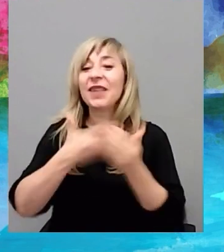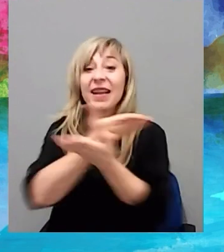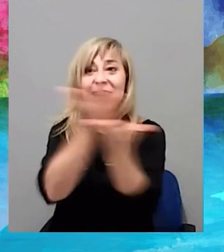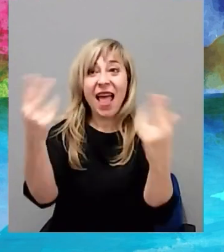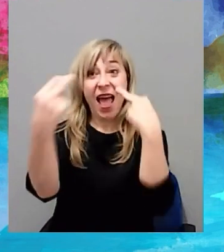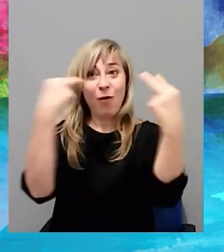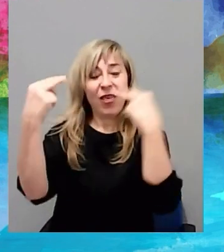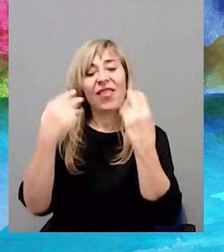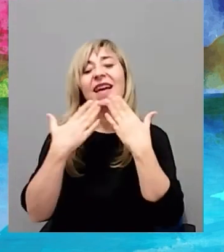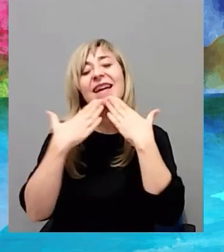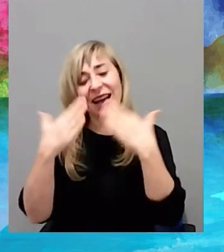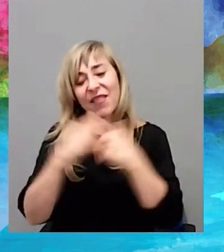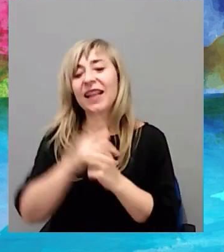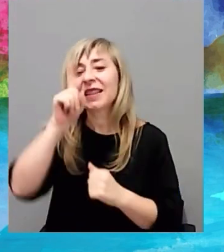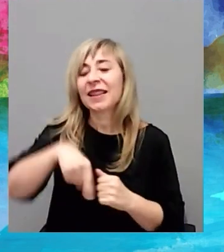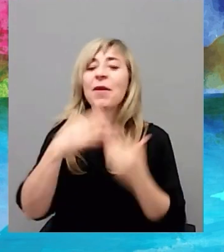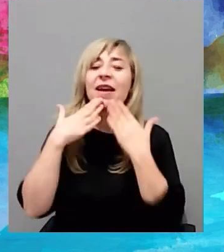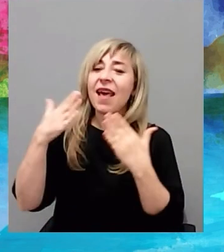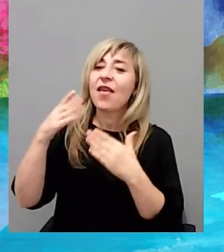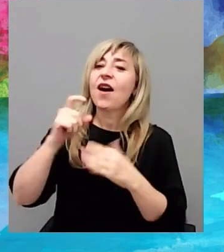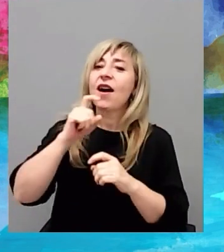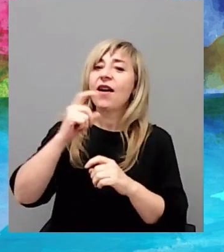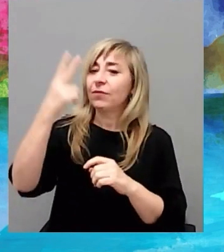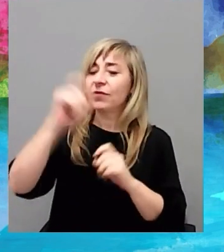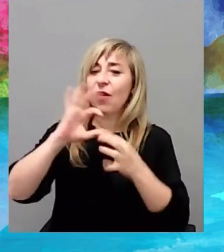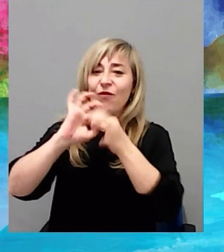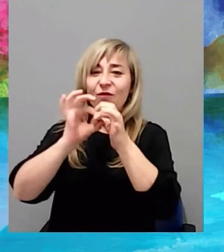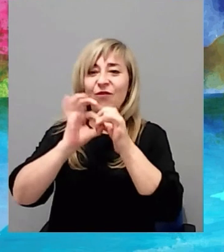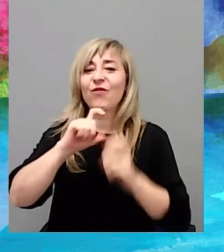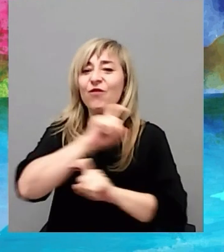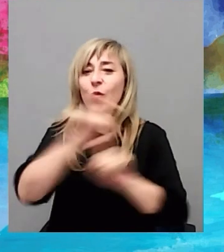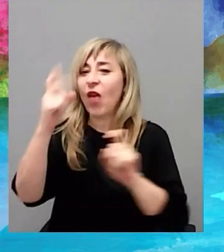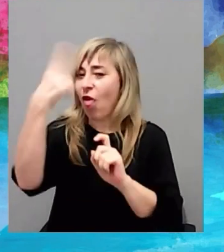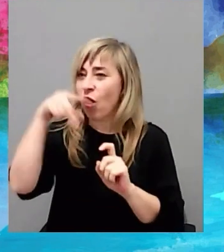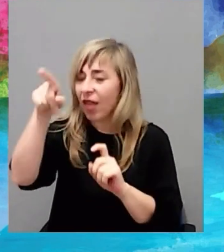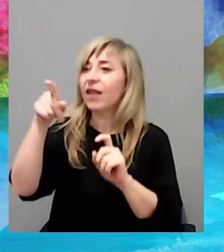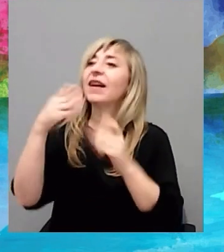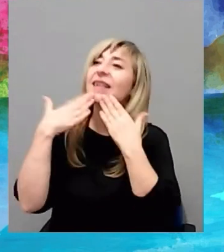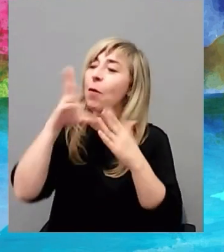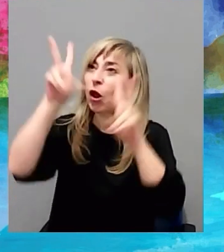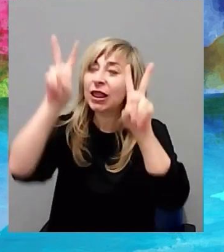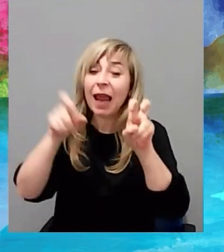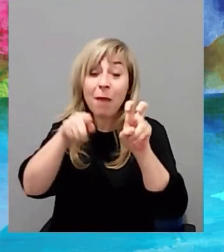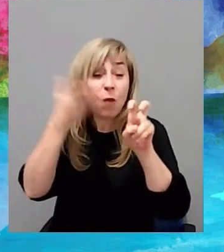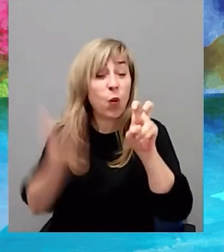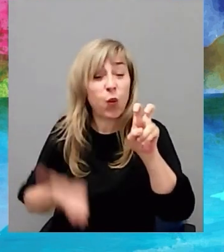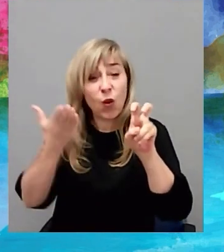dedicating a roundtable to this important subject, universal design for smart cities. Thank you all.